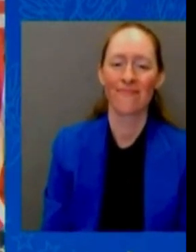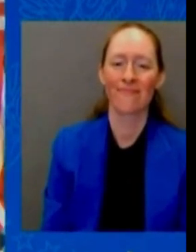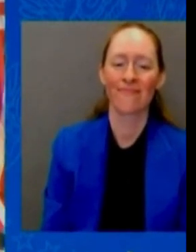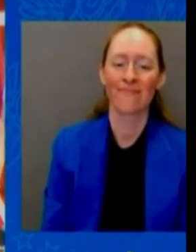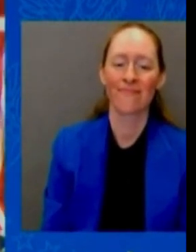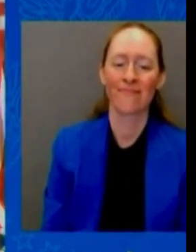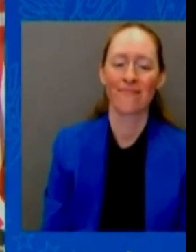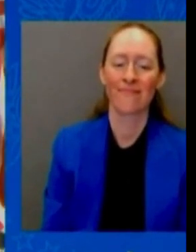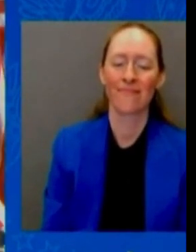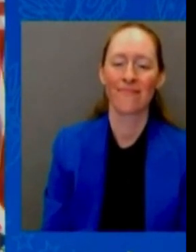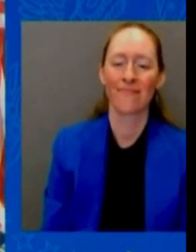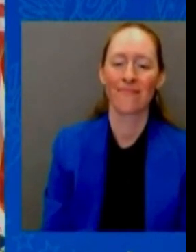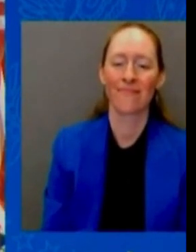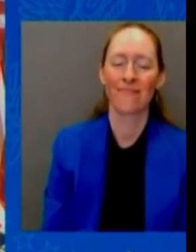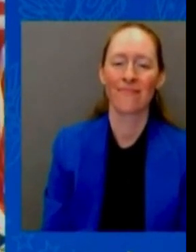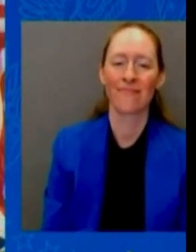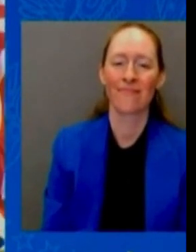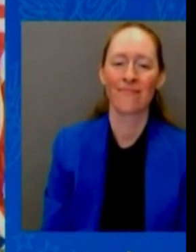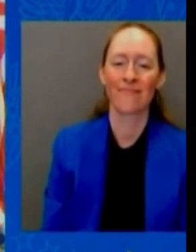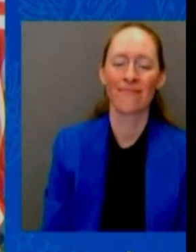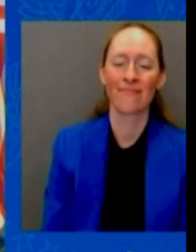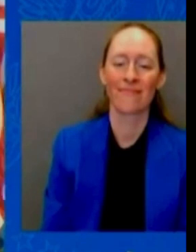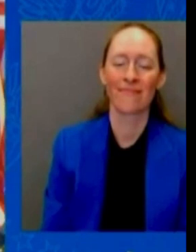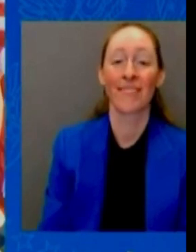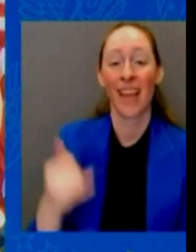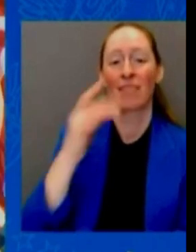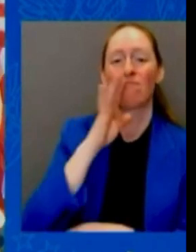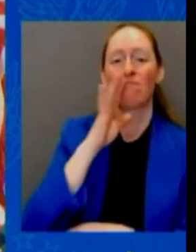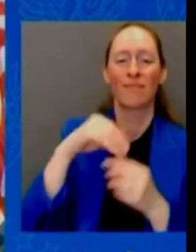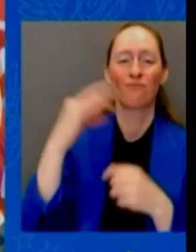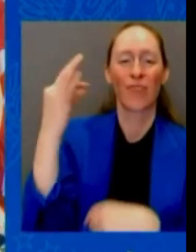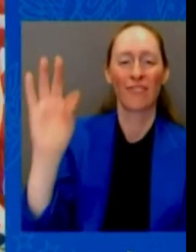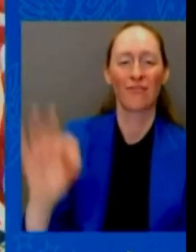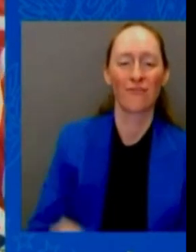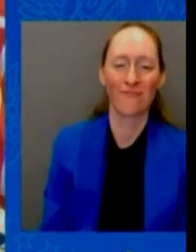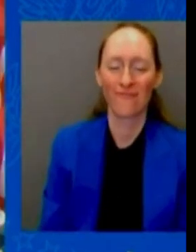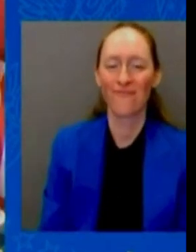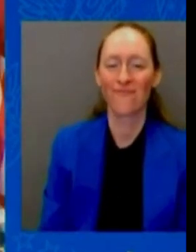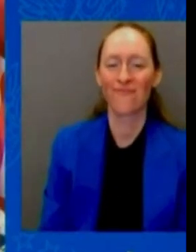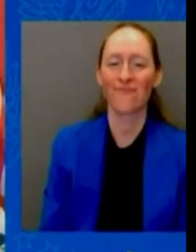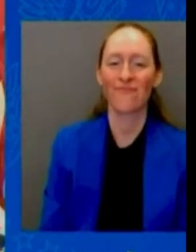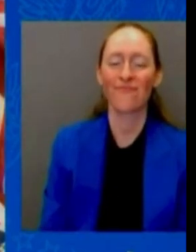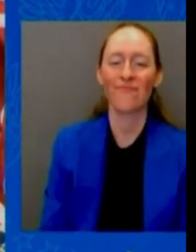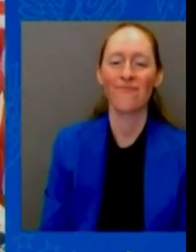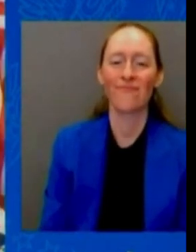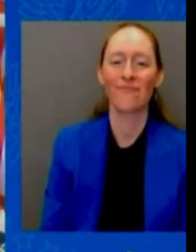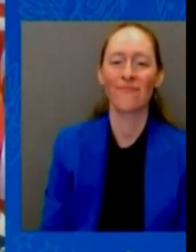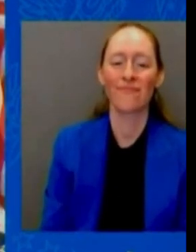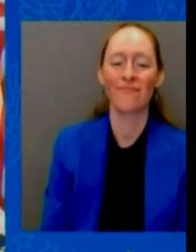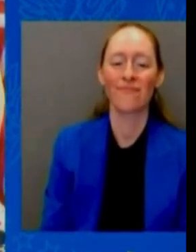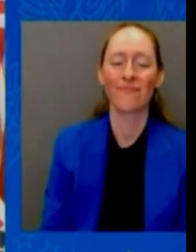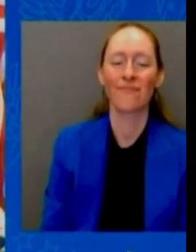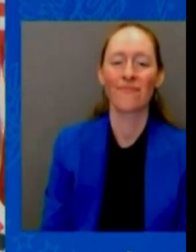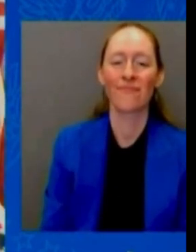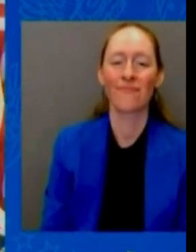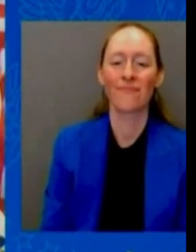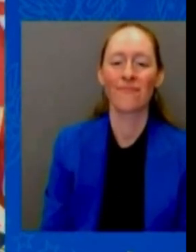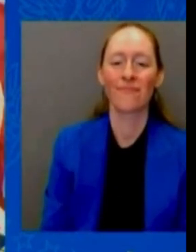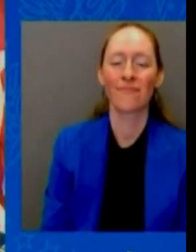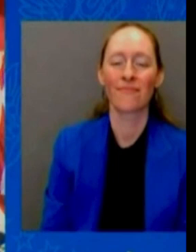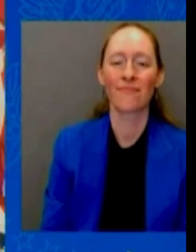sur notre monde et déterminés à inventer une espérance. Vive